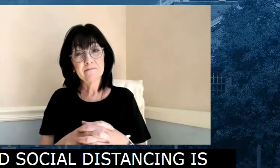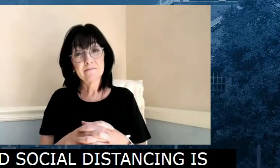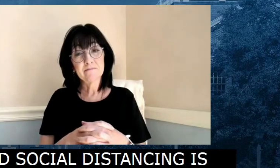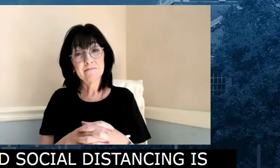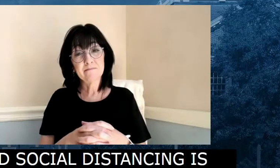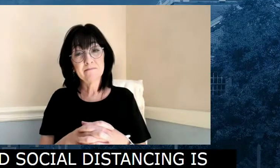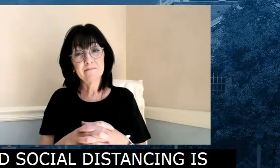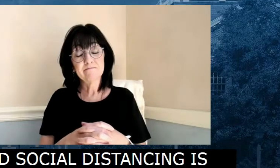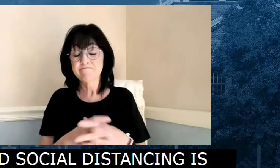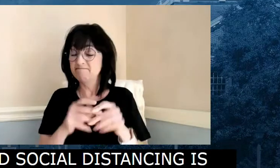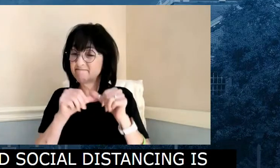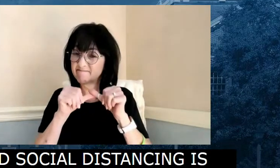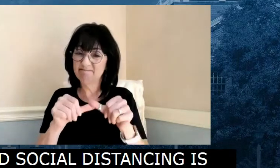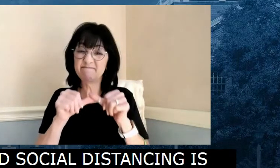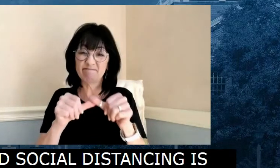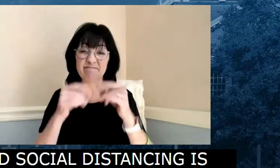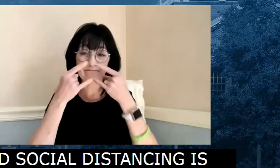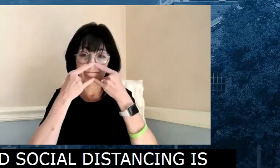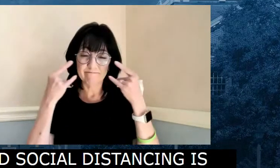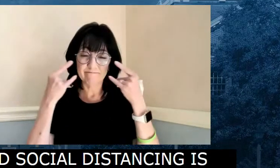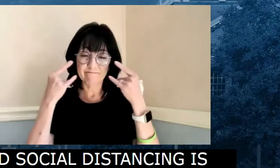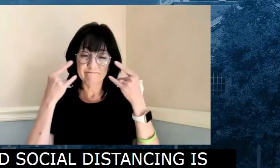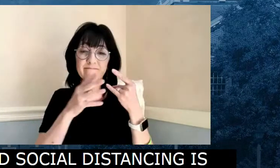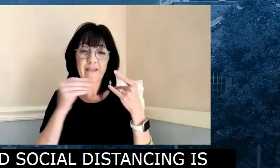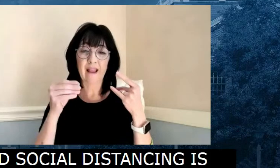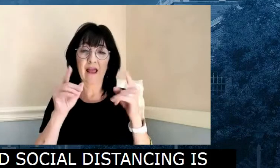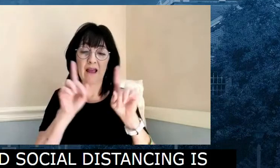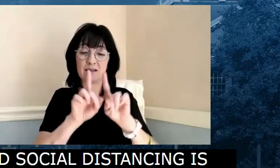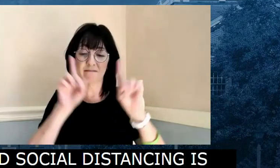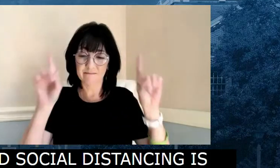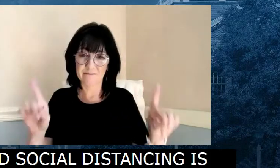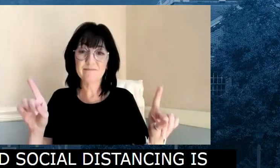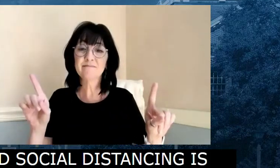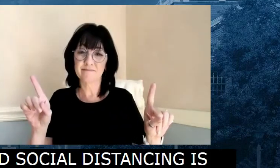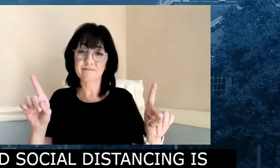it's the safest approach. And so,